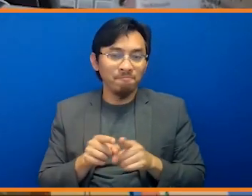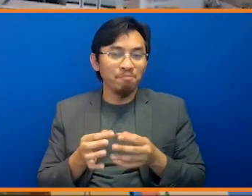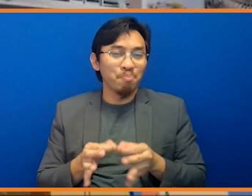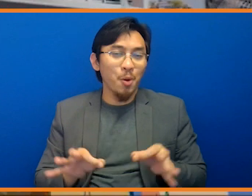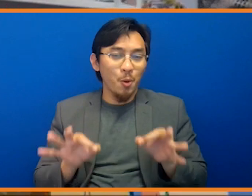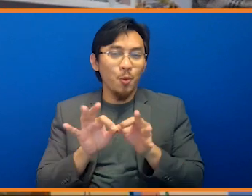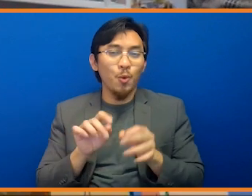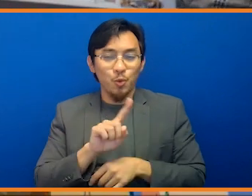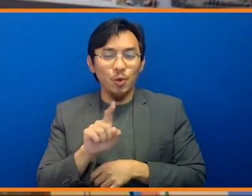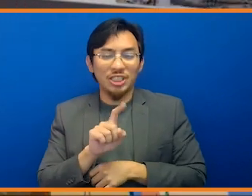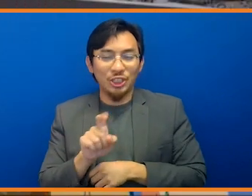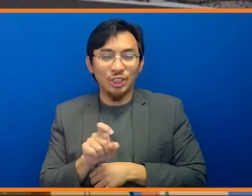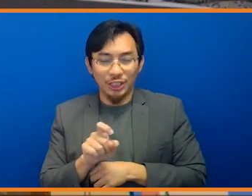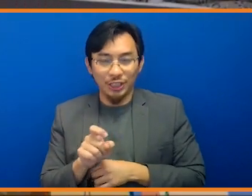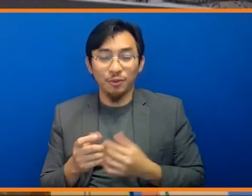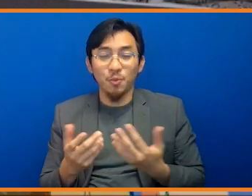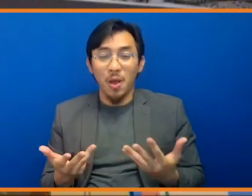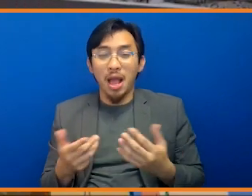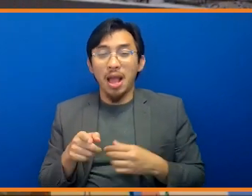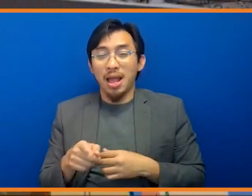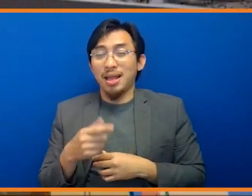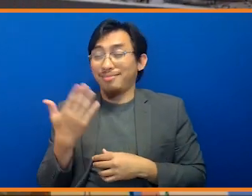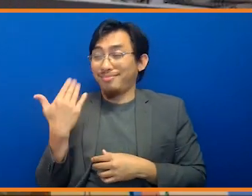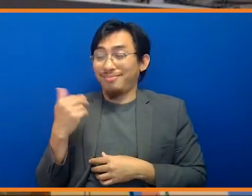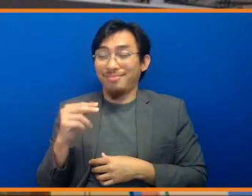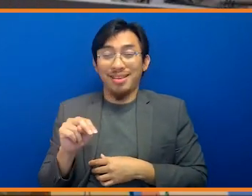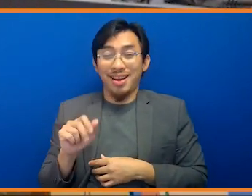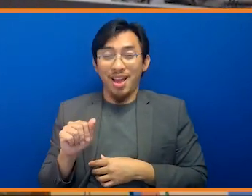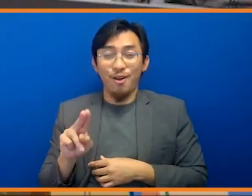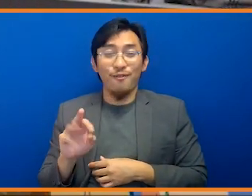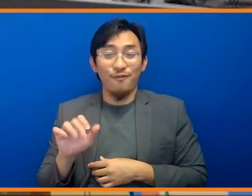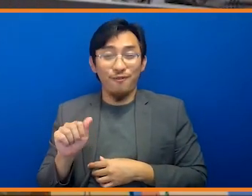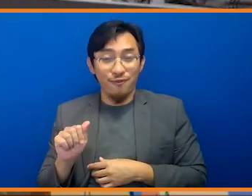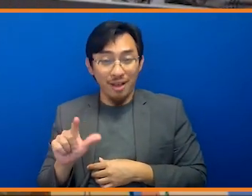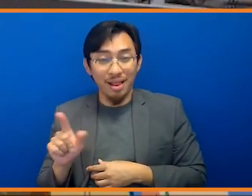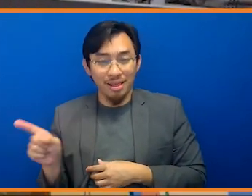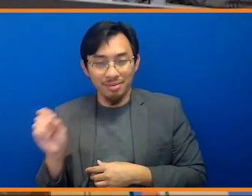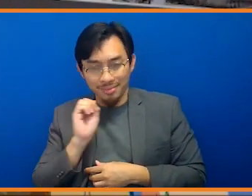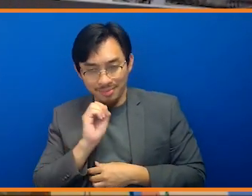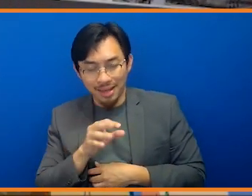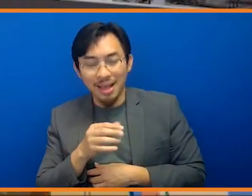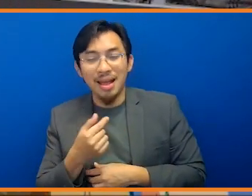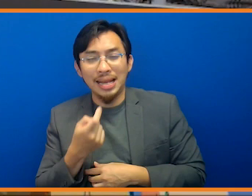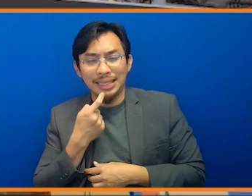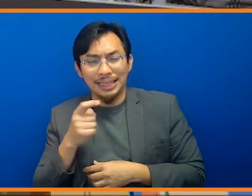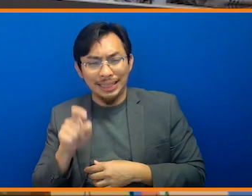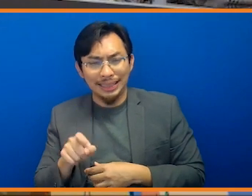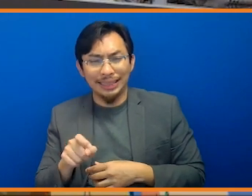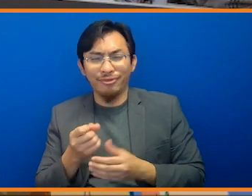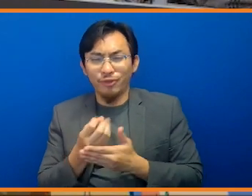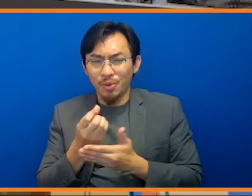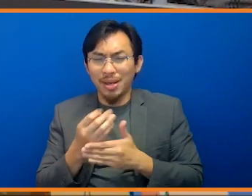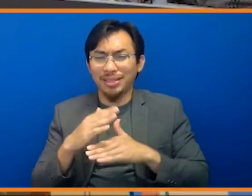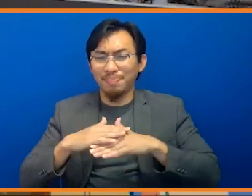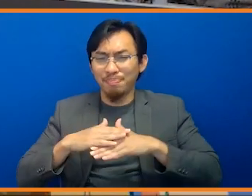because since as mentioned by Naufal that we need more information and hope to